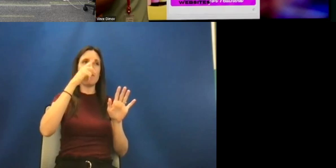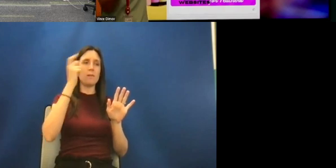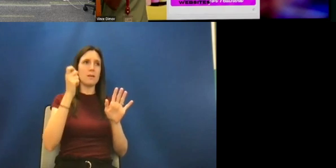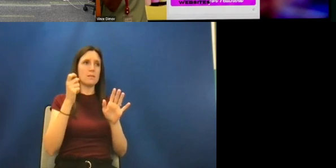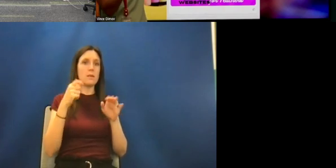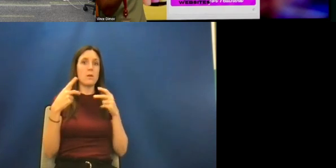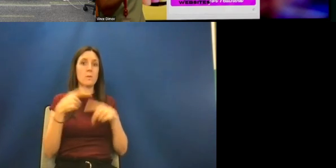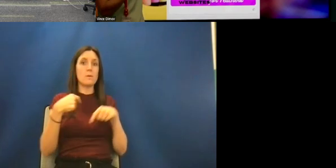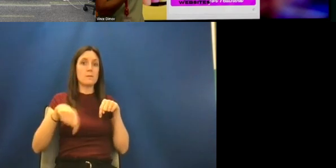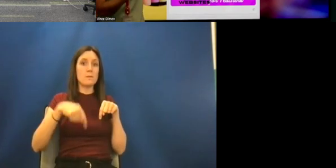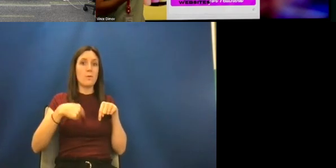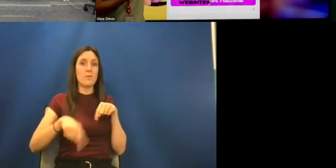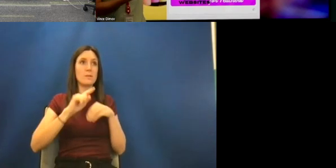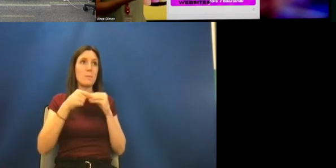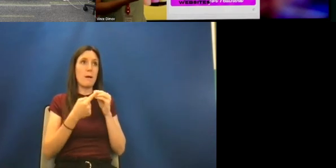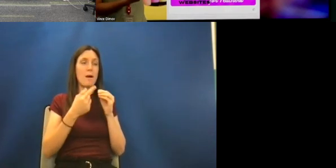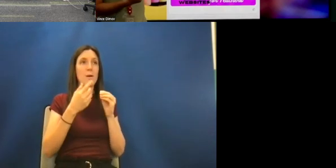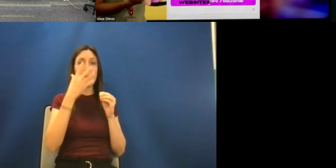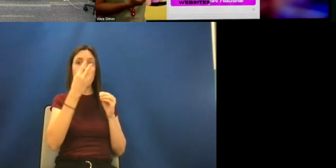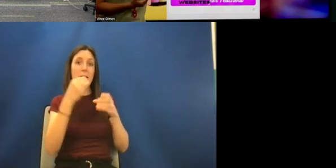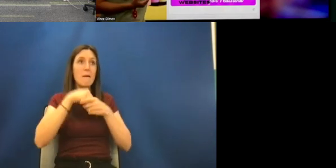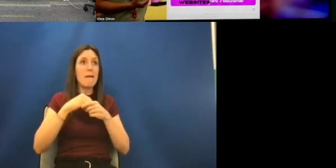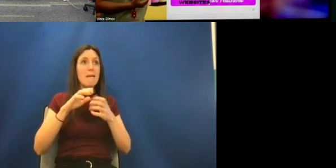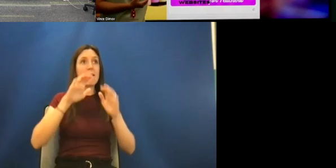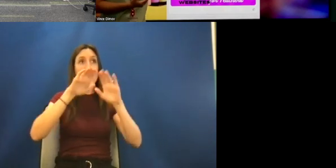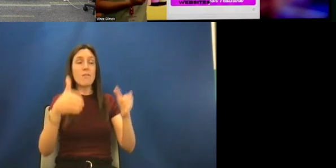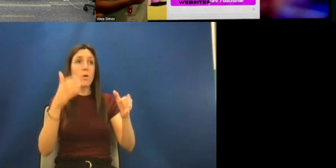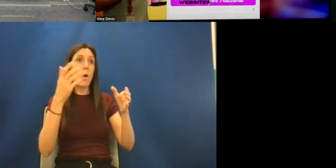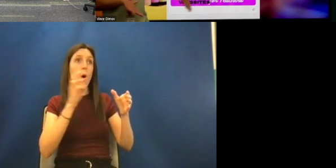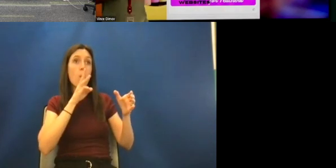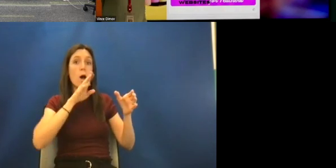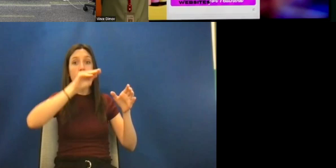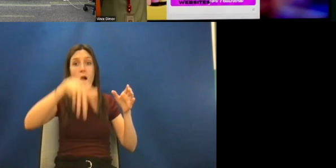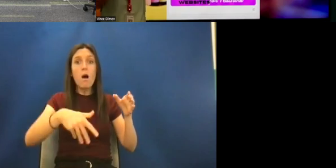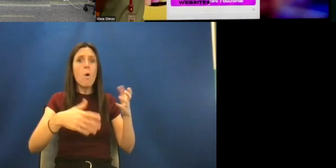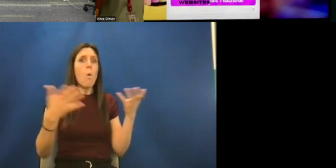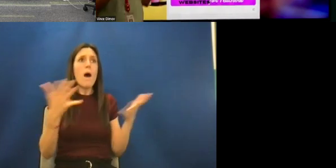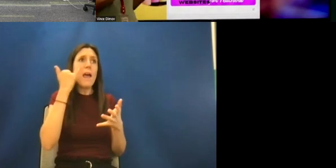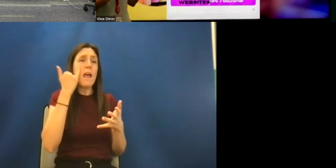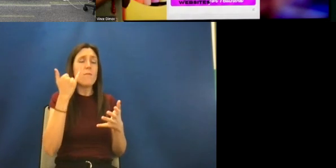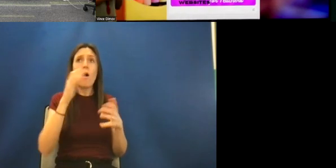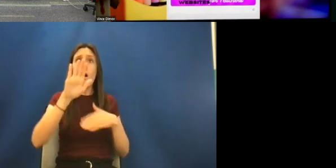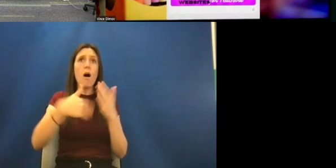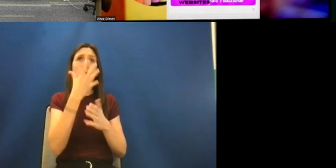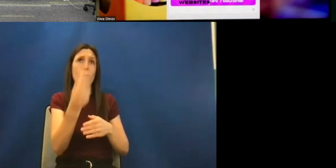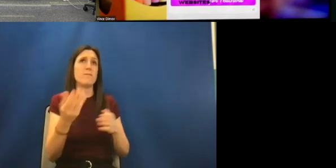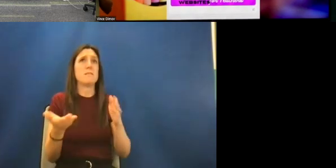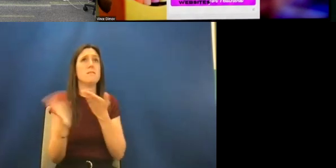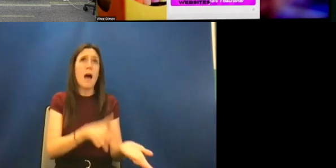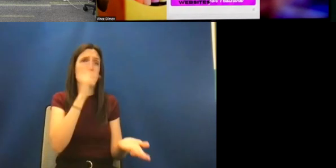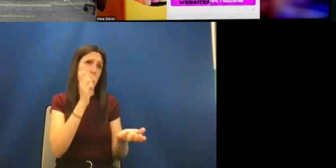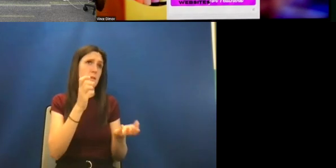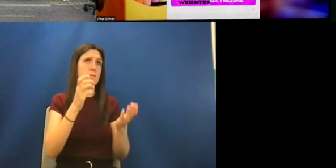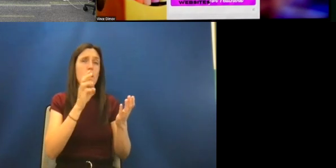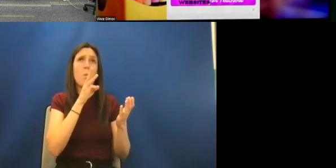he's nervous about the coyotes being in the cave because when the water comes down here, it's going to trap them and fill up, and then they'll all die. So he